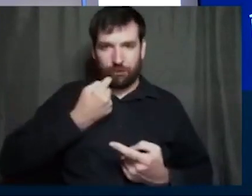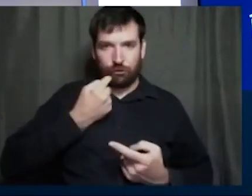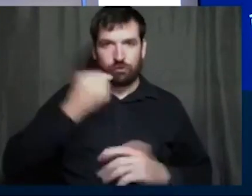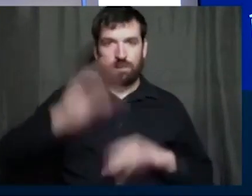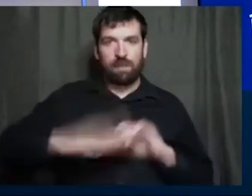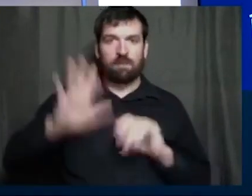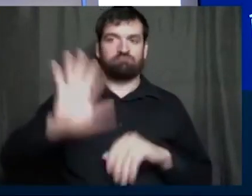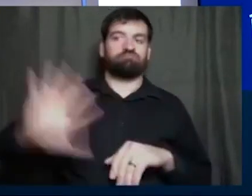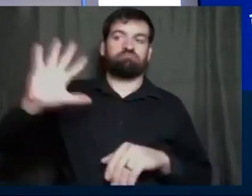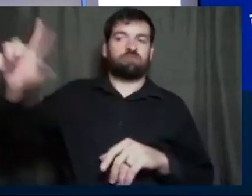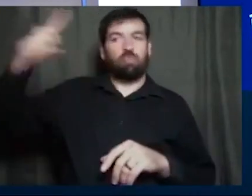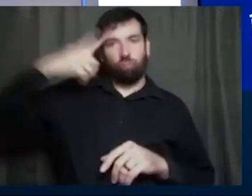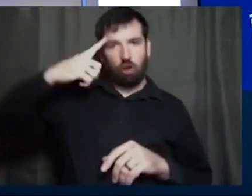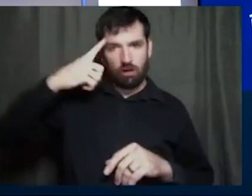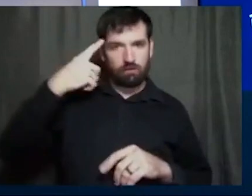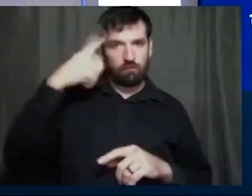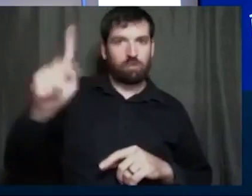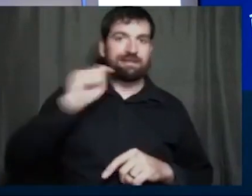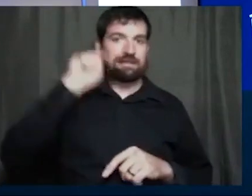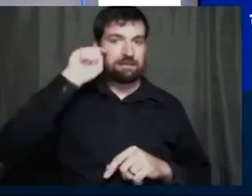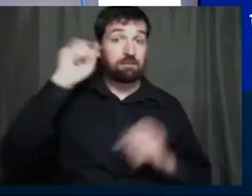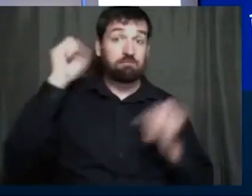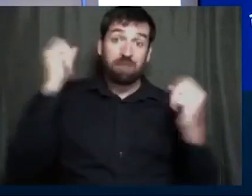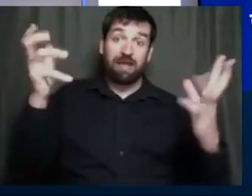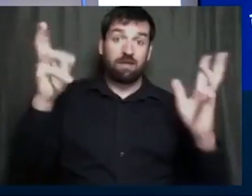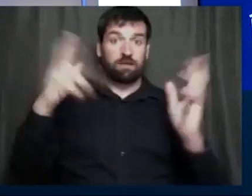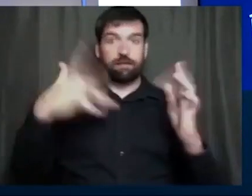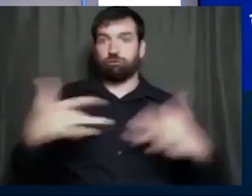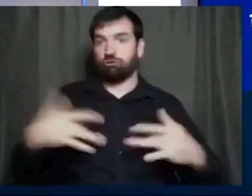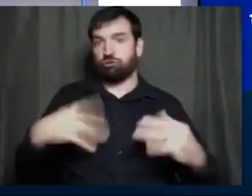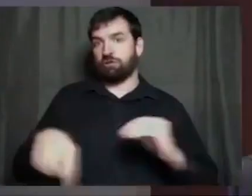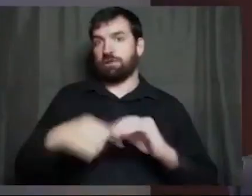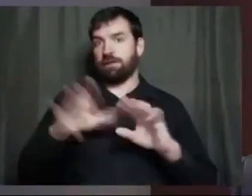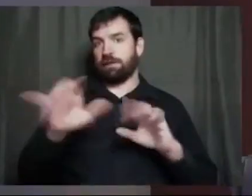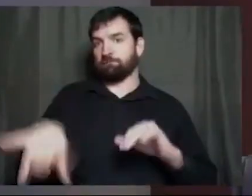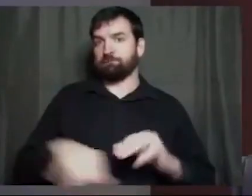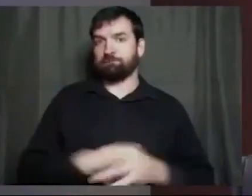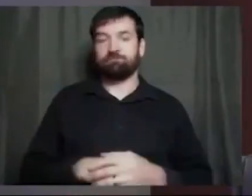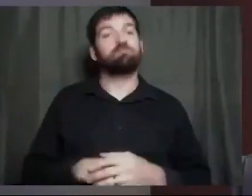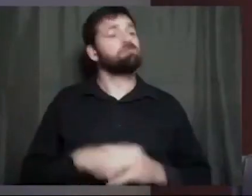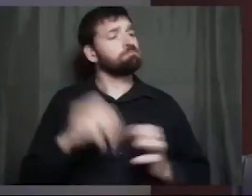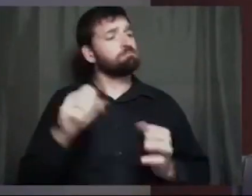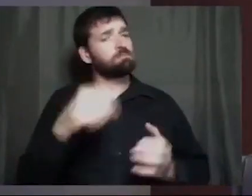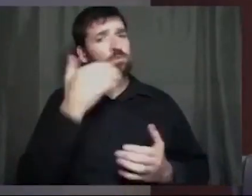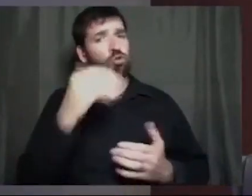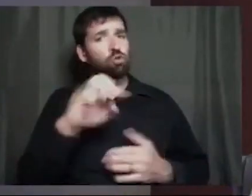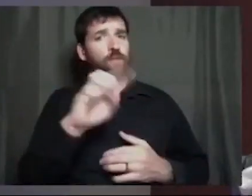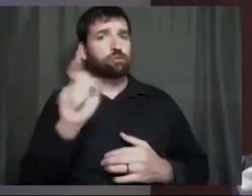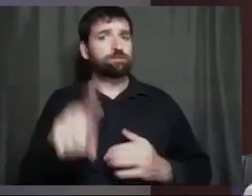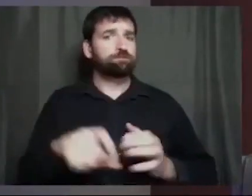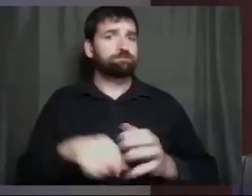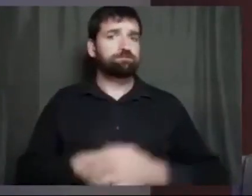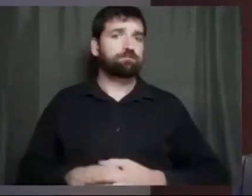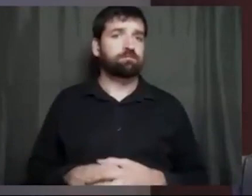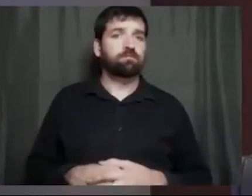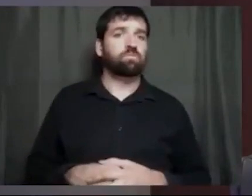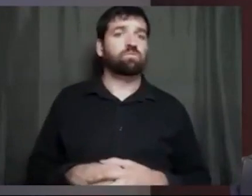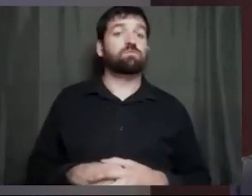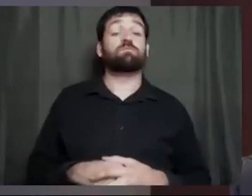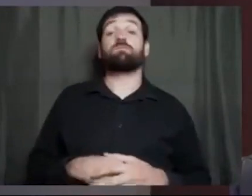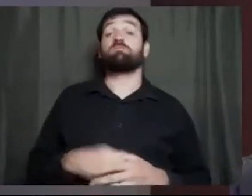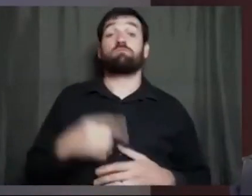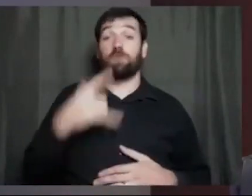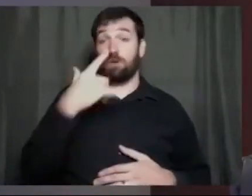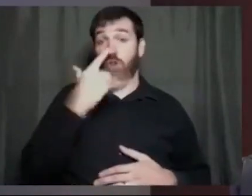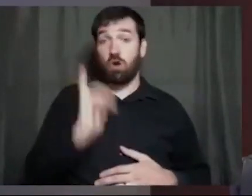that? I know many concerned about that for their children. Yeah, that's a great question. So what it looks like is that